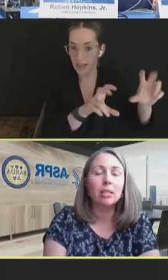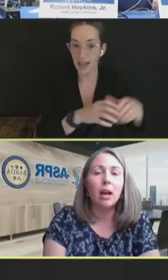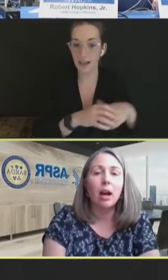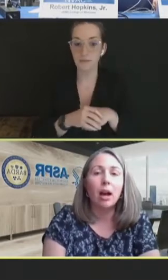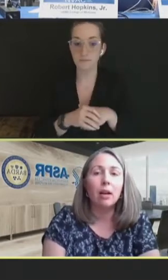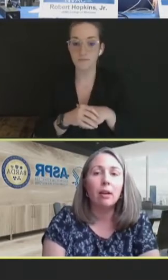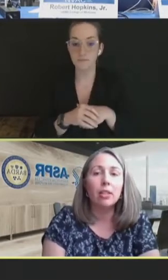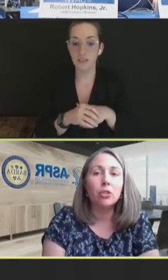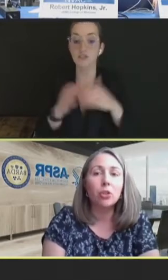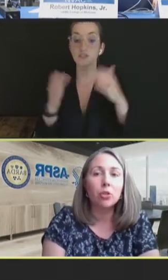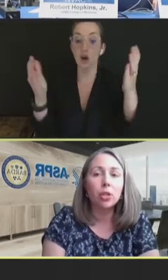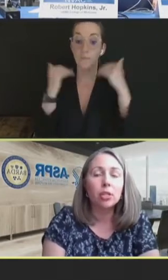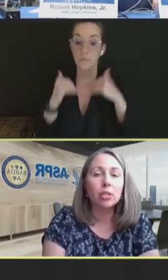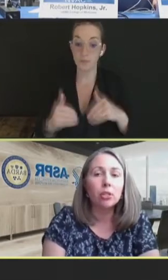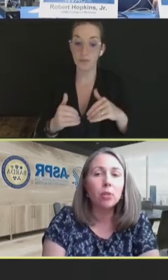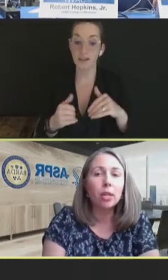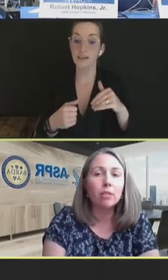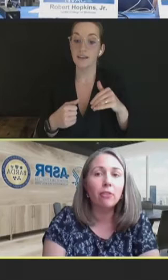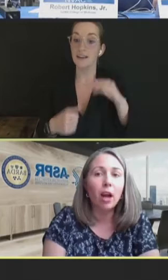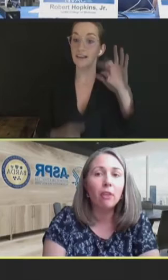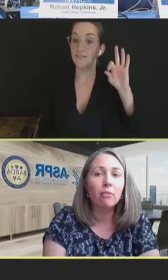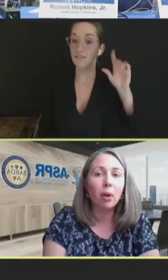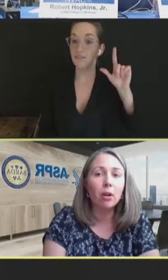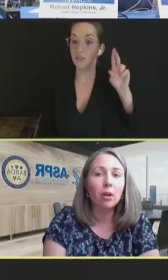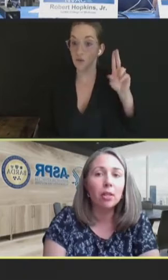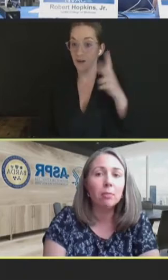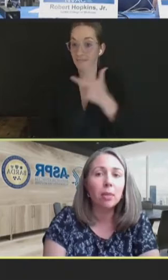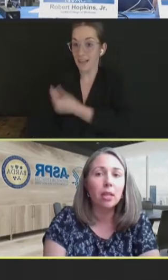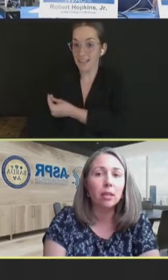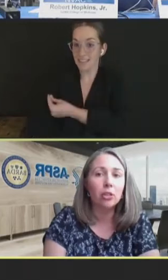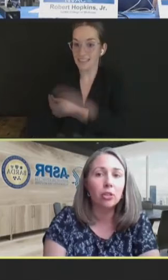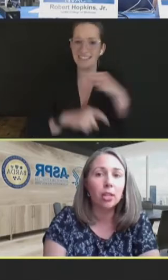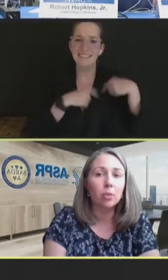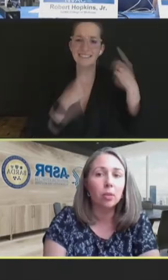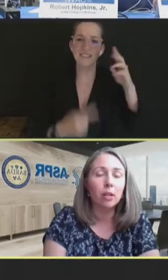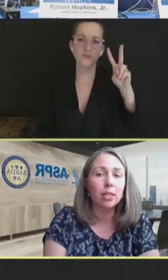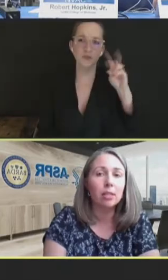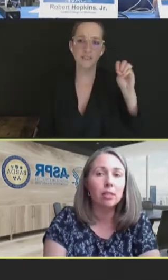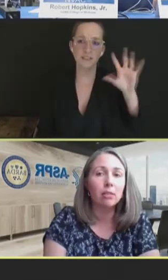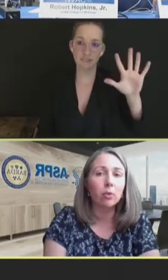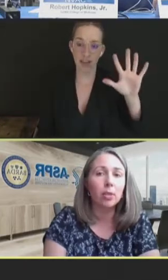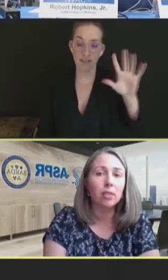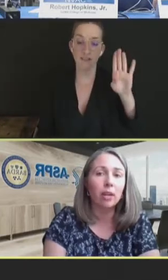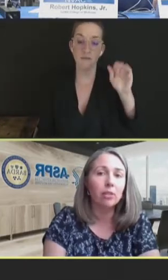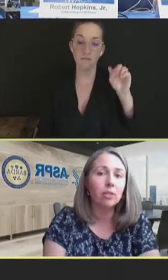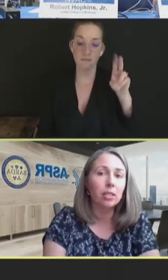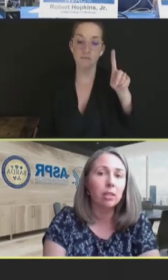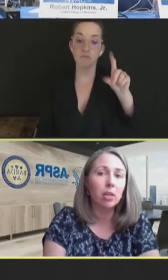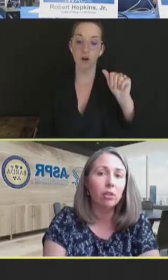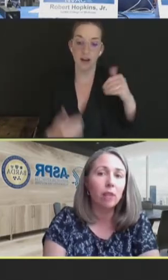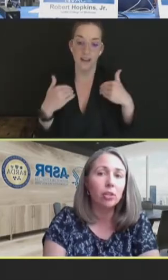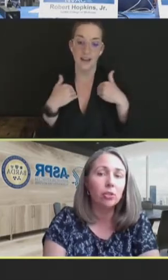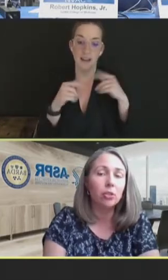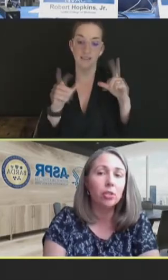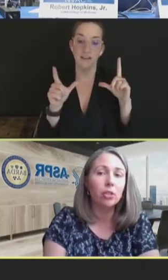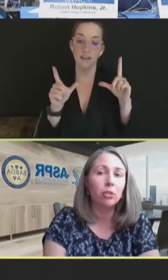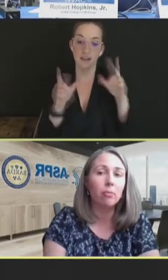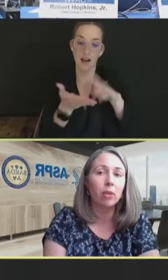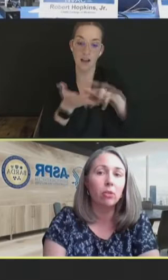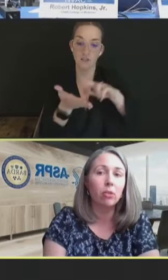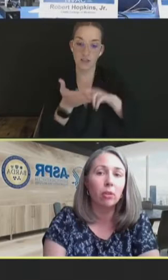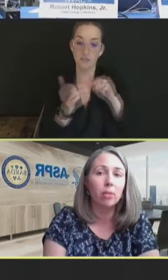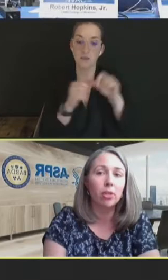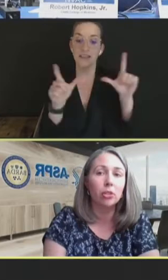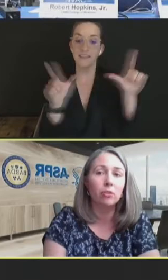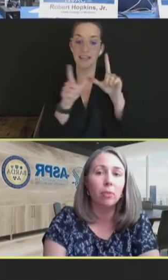vaccine. As you know, since 2005, BARDA has maintained contracts with the licensed influenza virus vaccine manufacturers under a